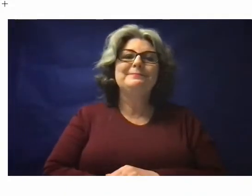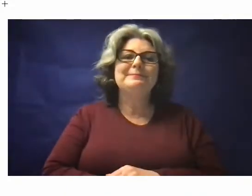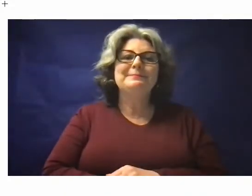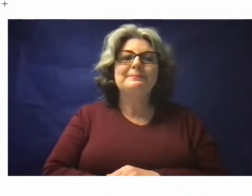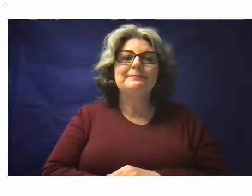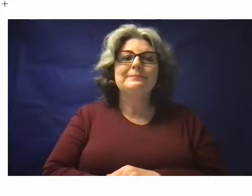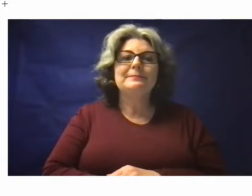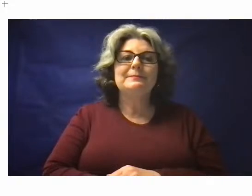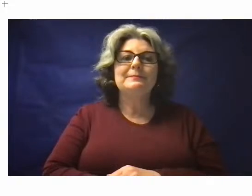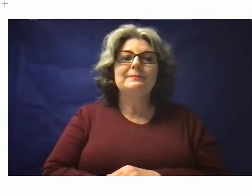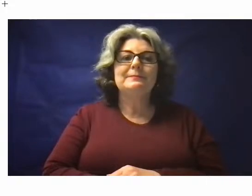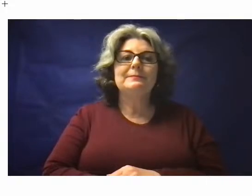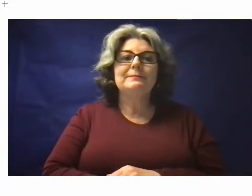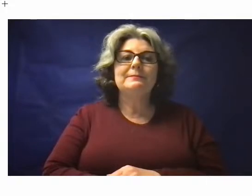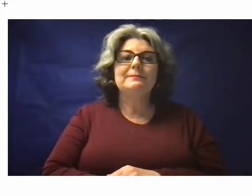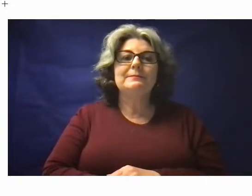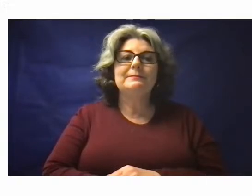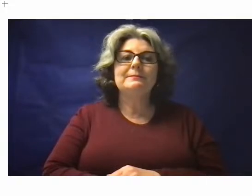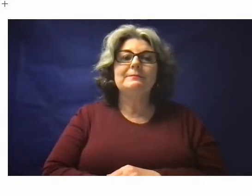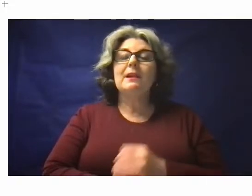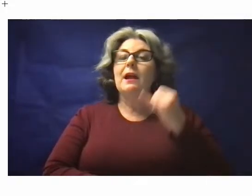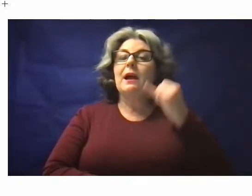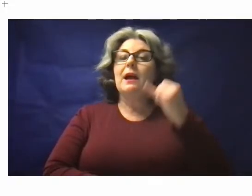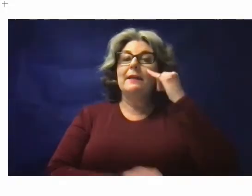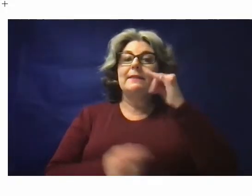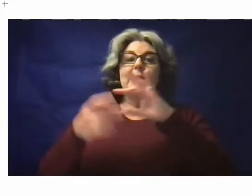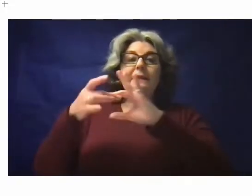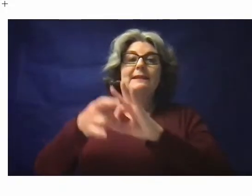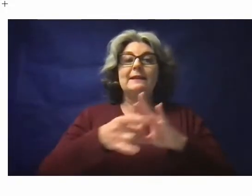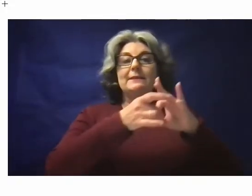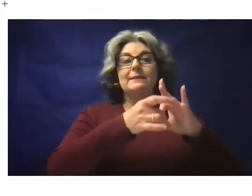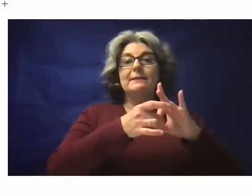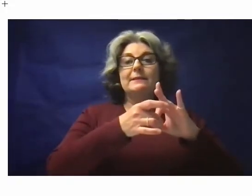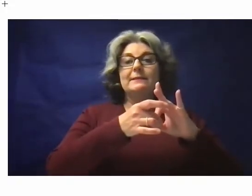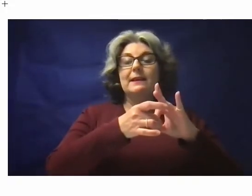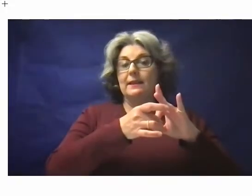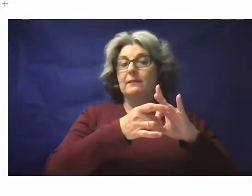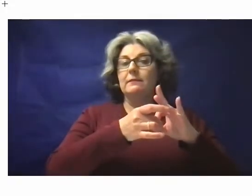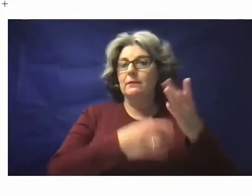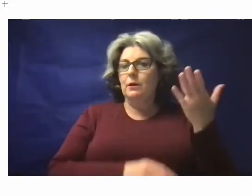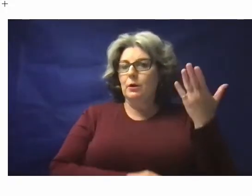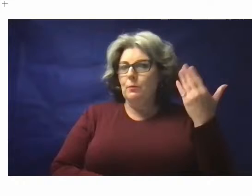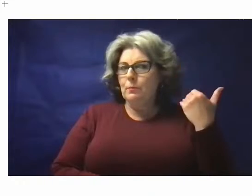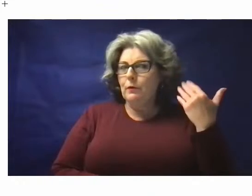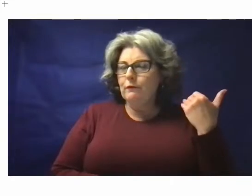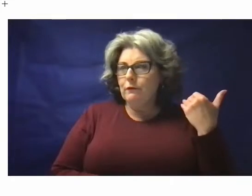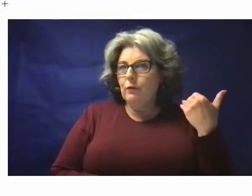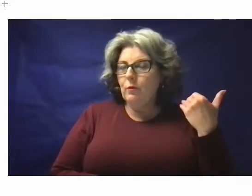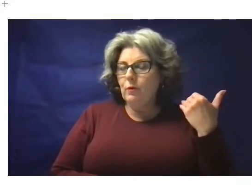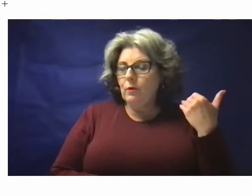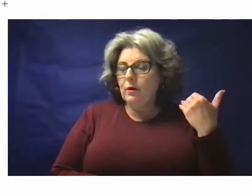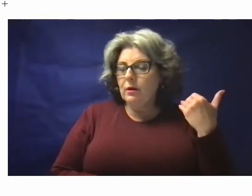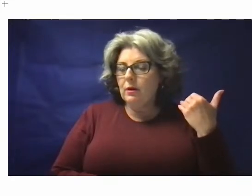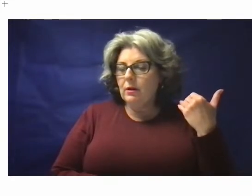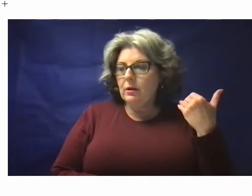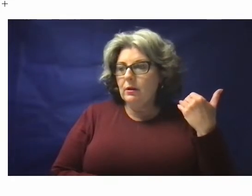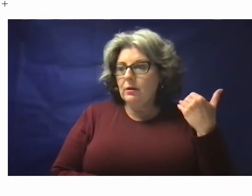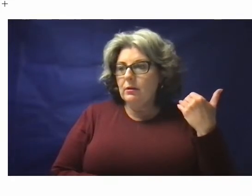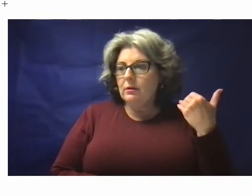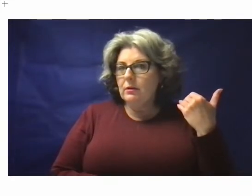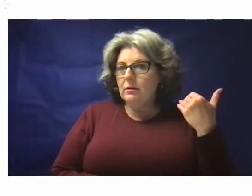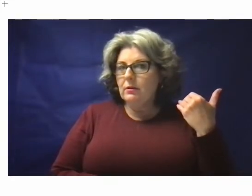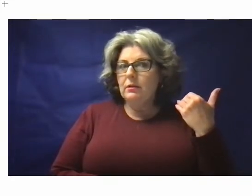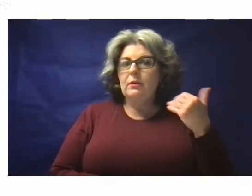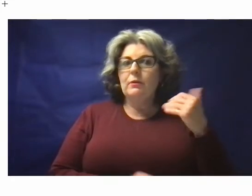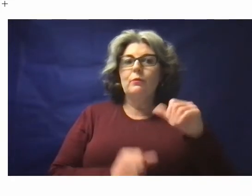appreciate that. And I think that also ties in very nicely with me saying a little bit earlier that, we'd like to keep question and answer going all day if we